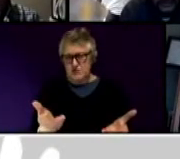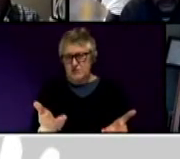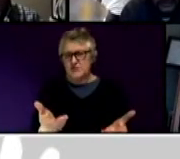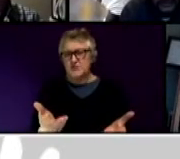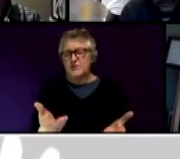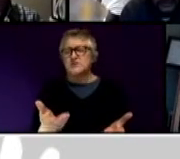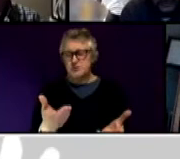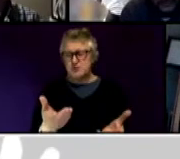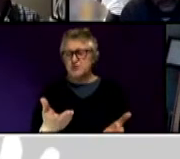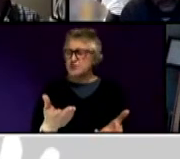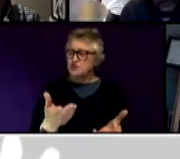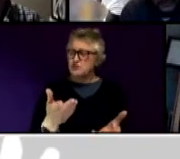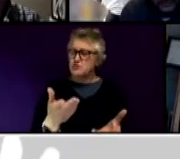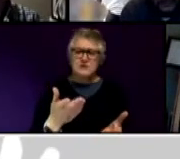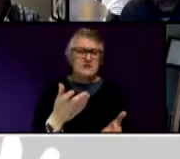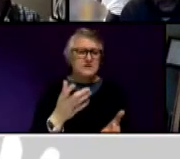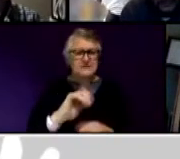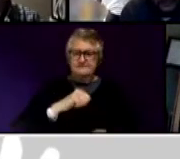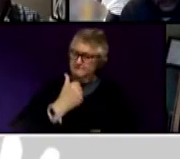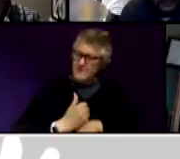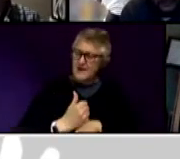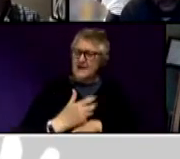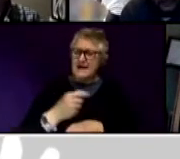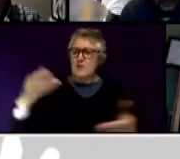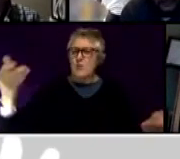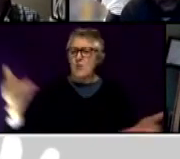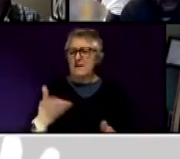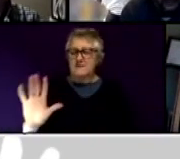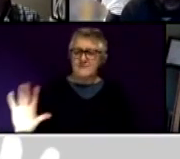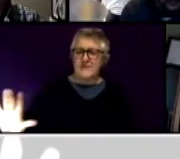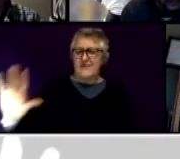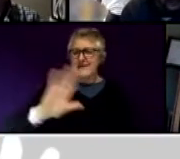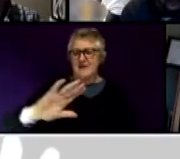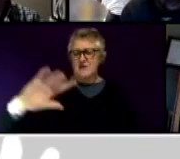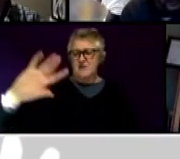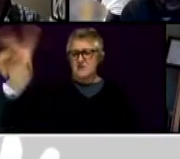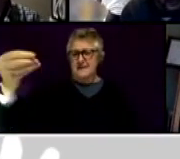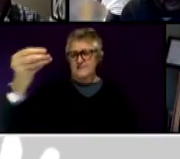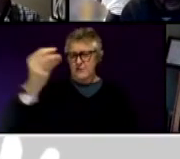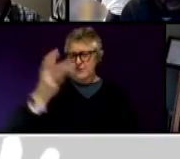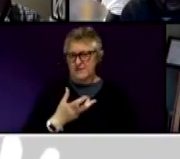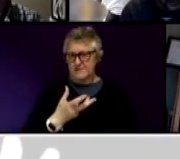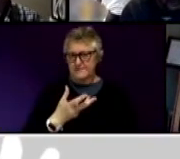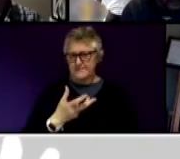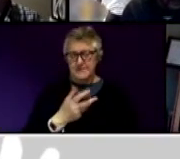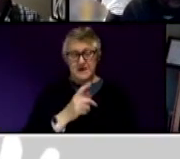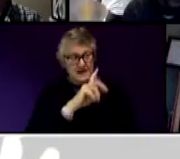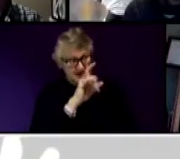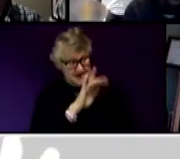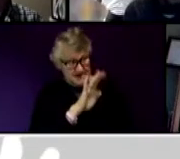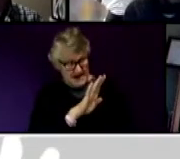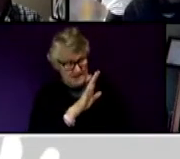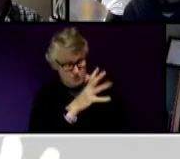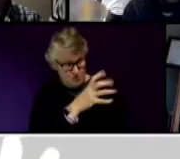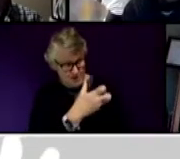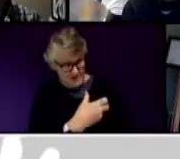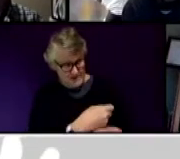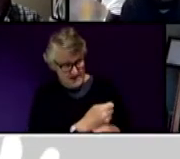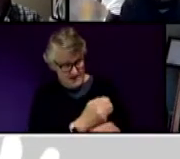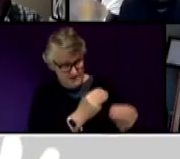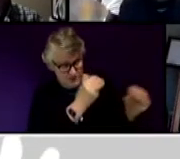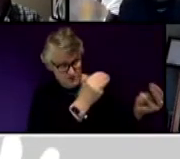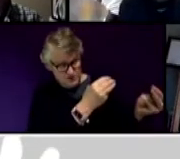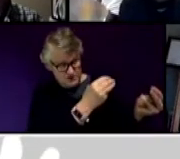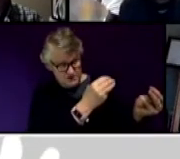input. So Zainab, would you like to make a motion and would somebody second it, please? So I would like to